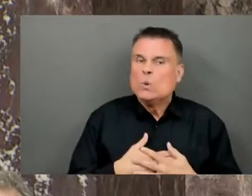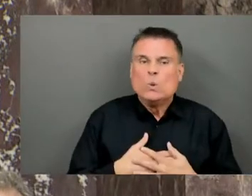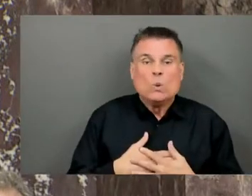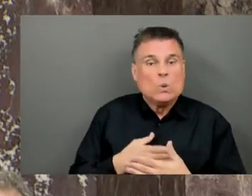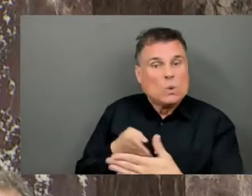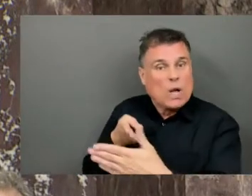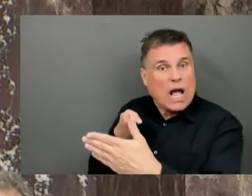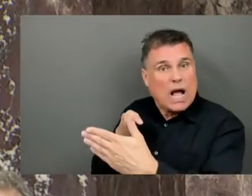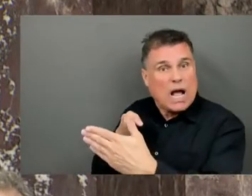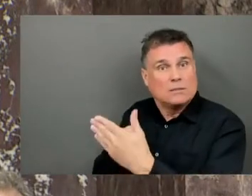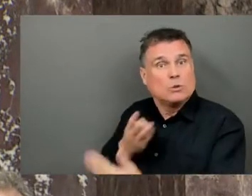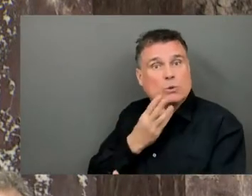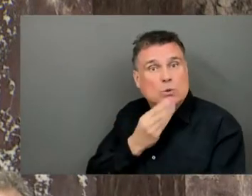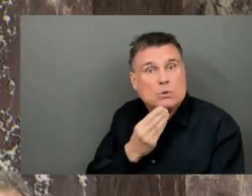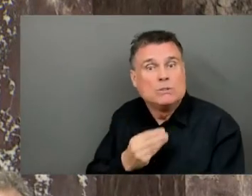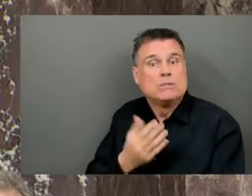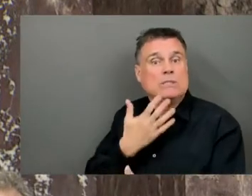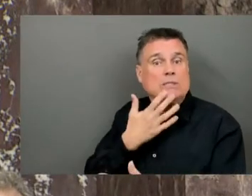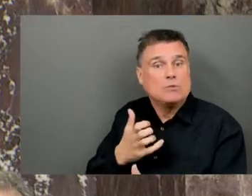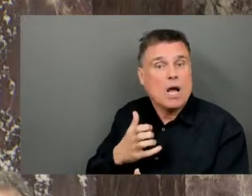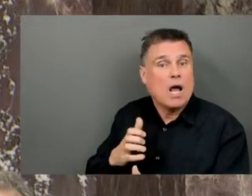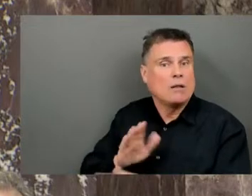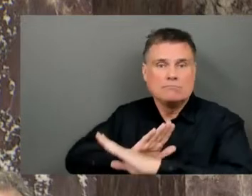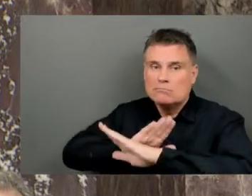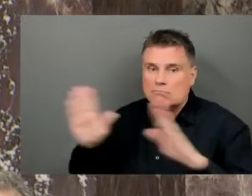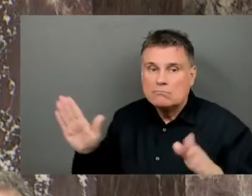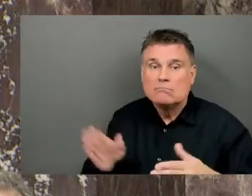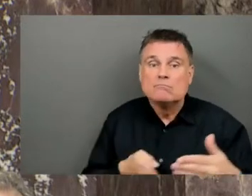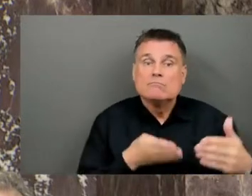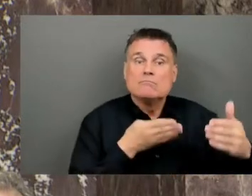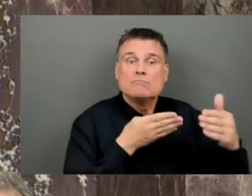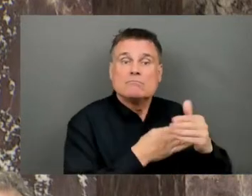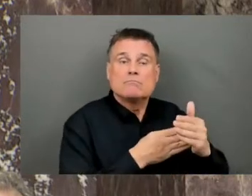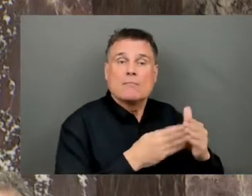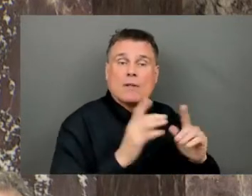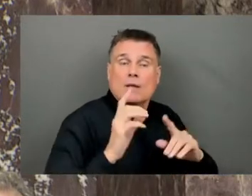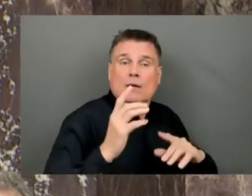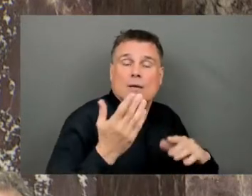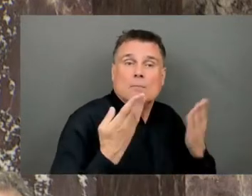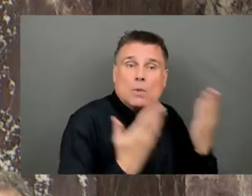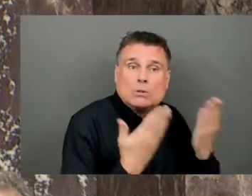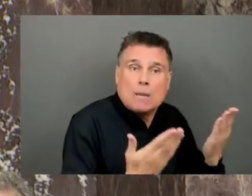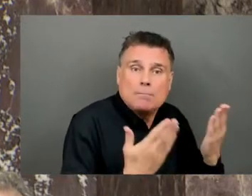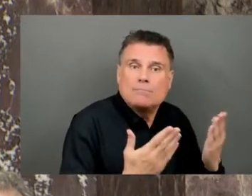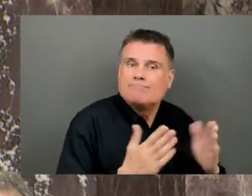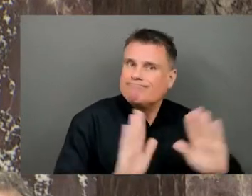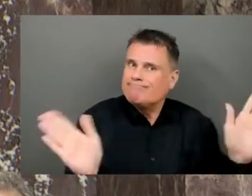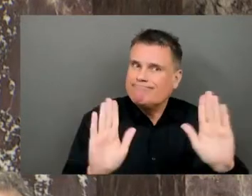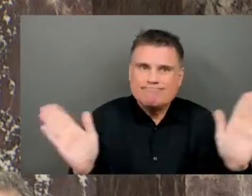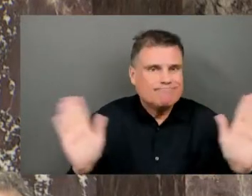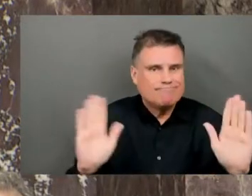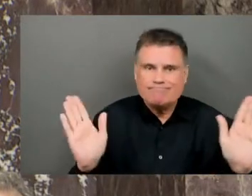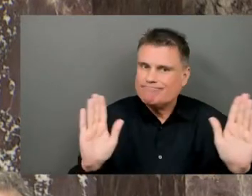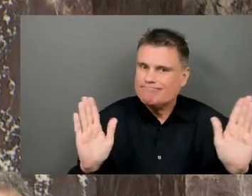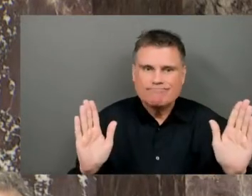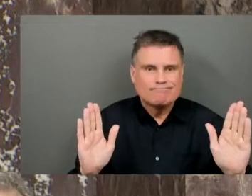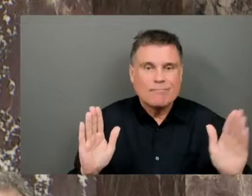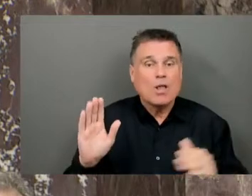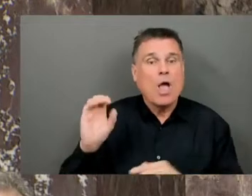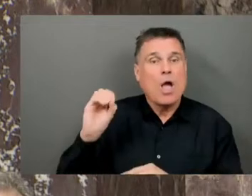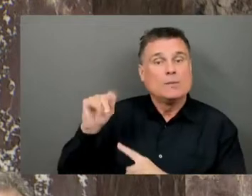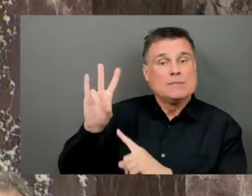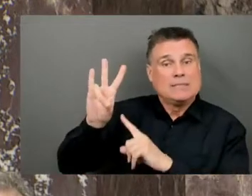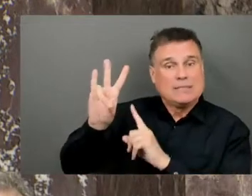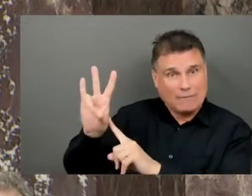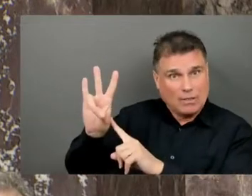across British Columbia. November 15, we provided security funding for religious community and organizations. We launched a